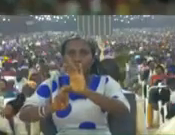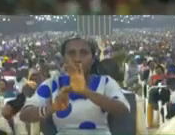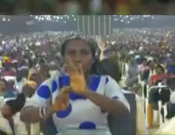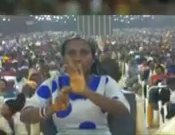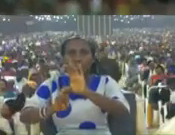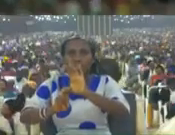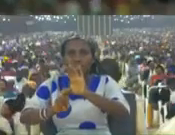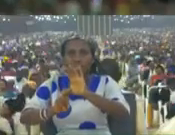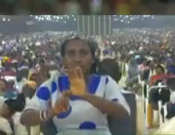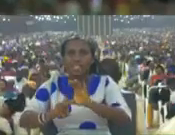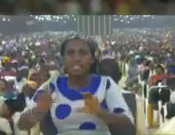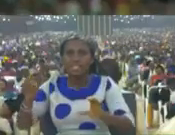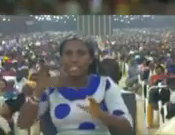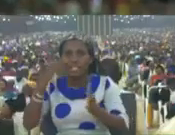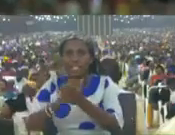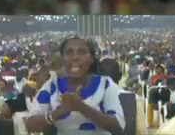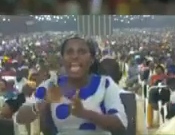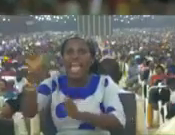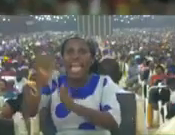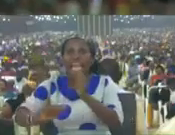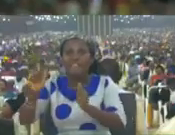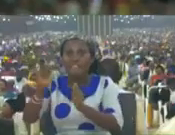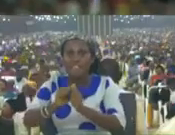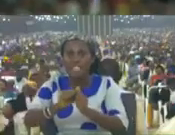they said every knee must bow before him?